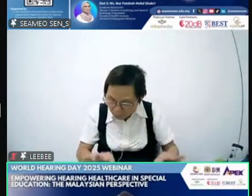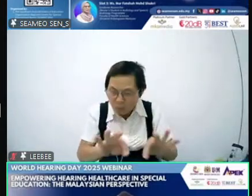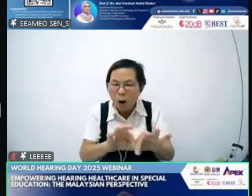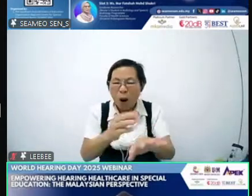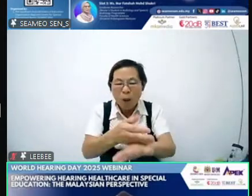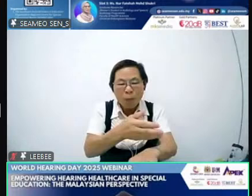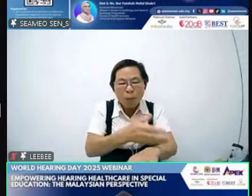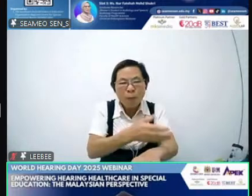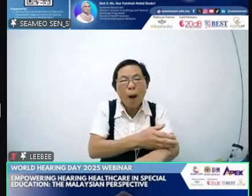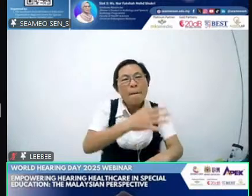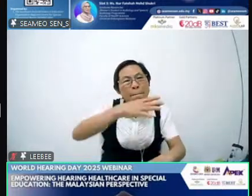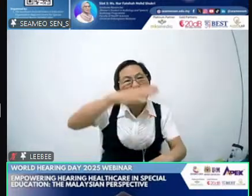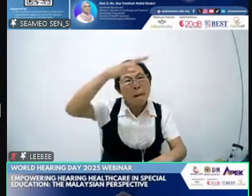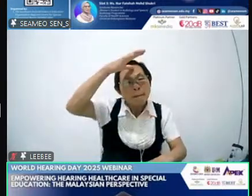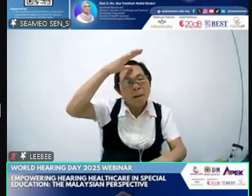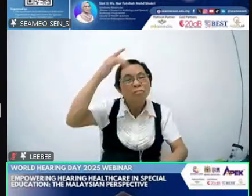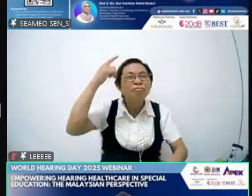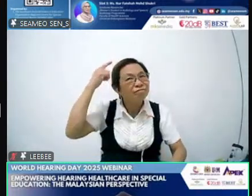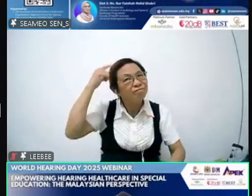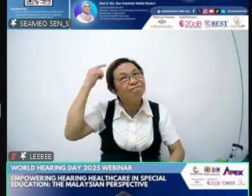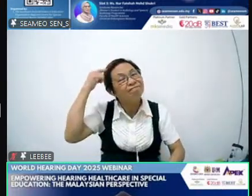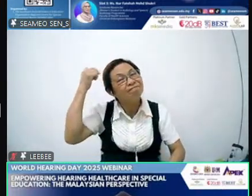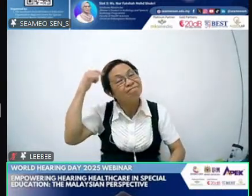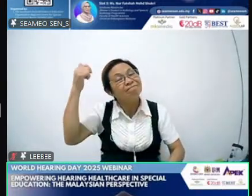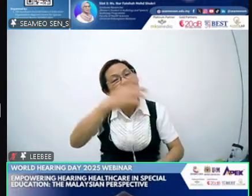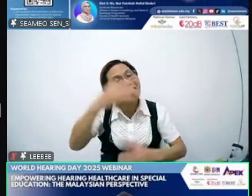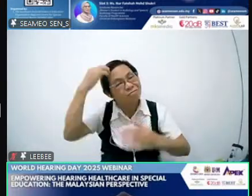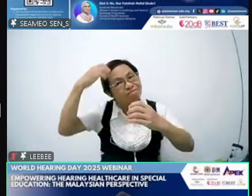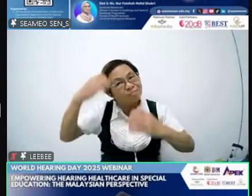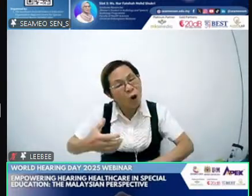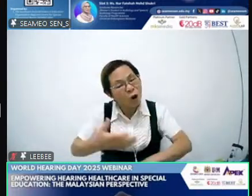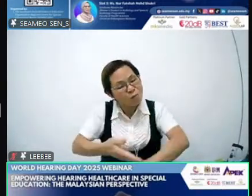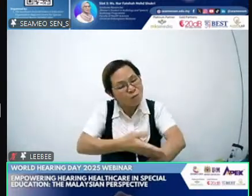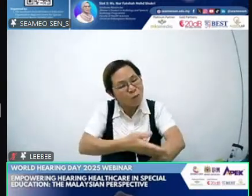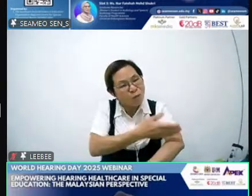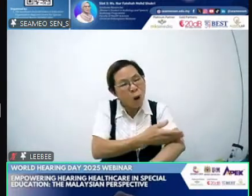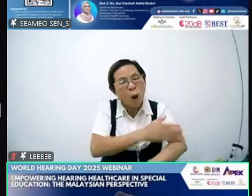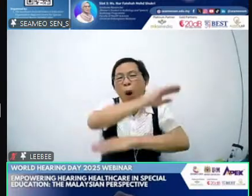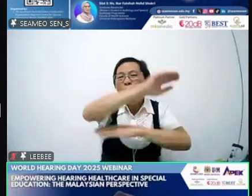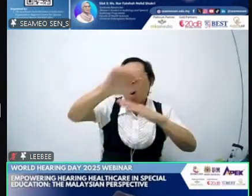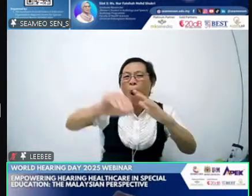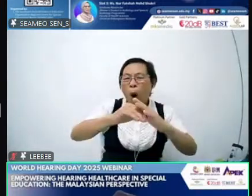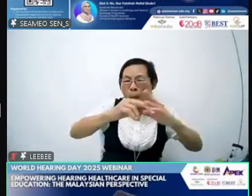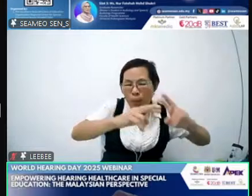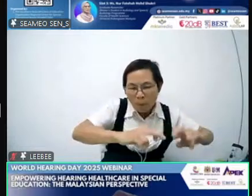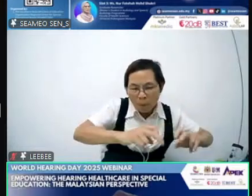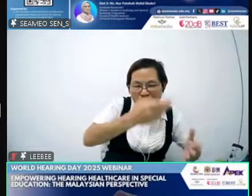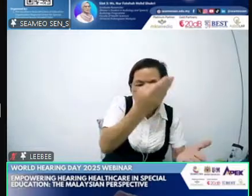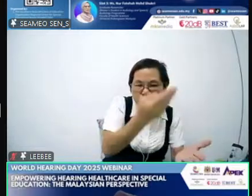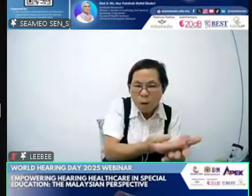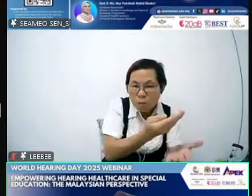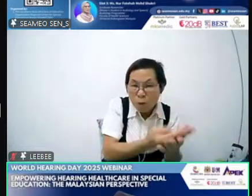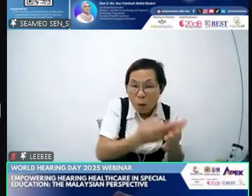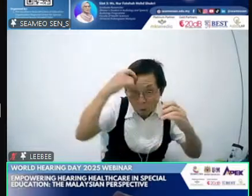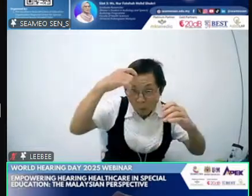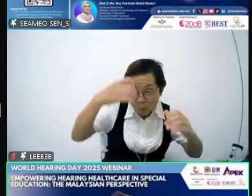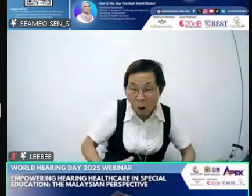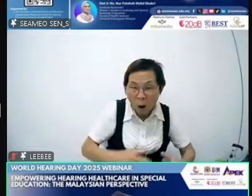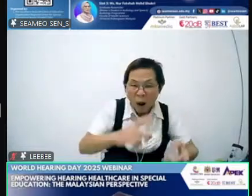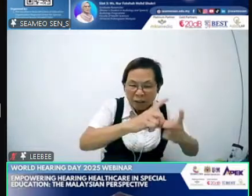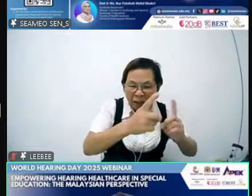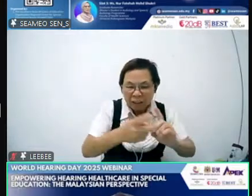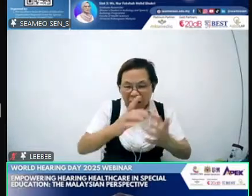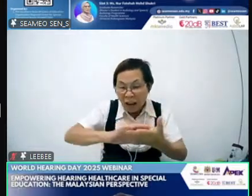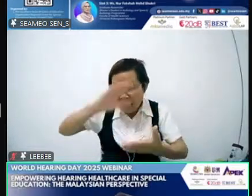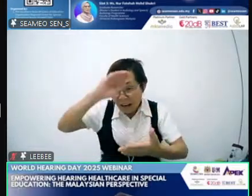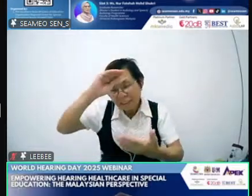both parental knowledge and confidence. So all in all, these studies confirm that digital learning isn't just a